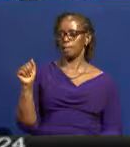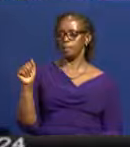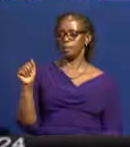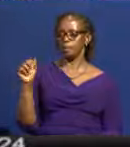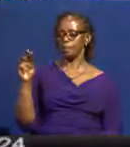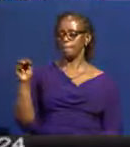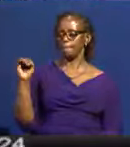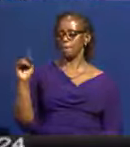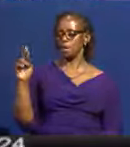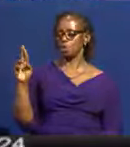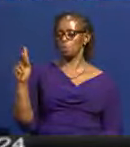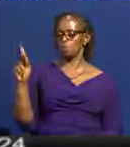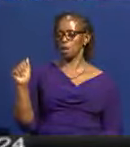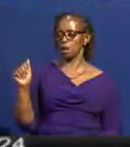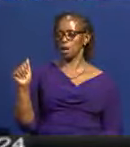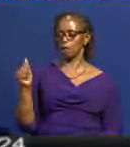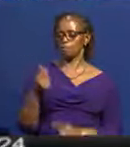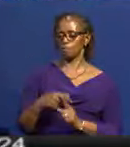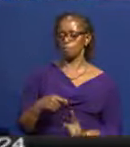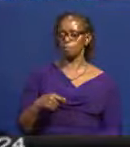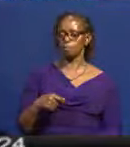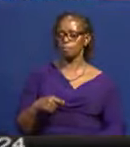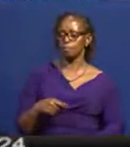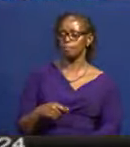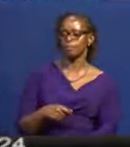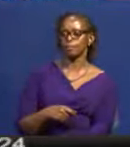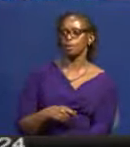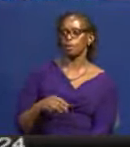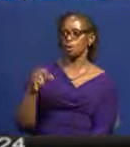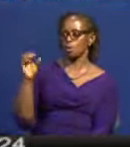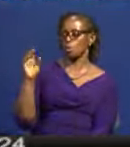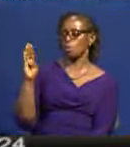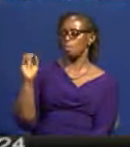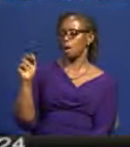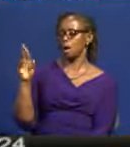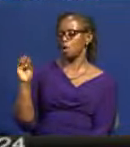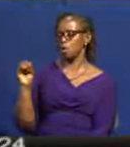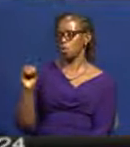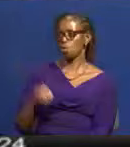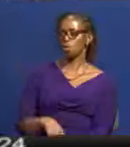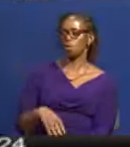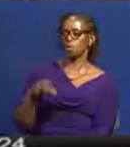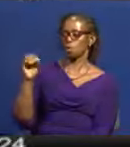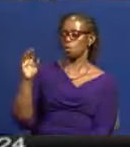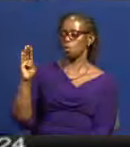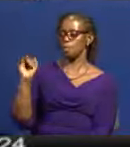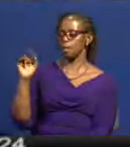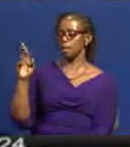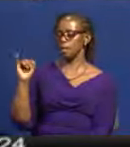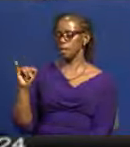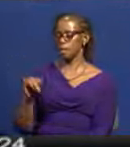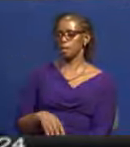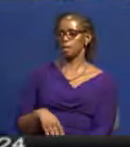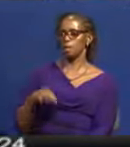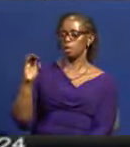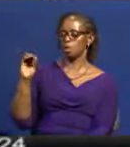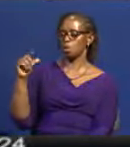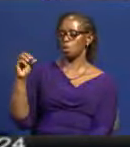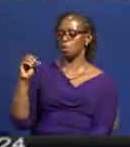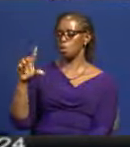Alpha Miruka of Bamachoke Charge, Deco Baro, Innocent Obiri, Ogola